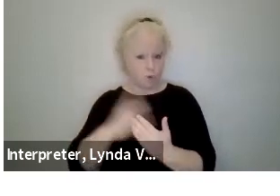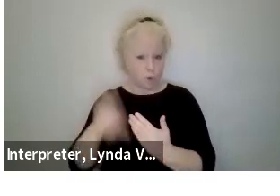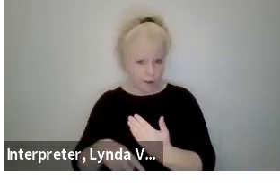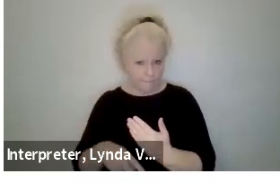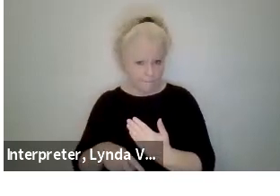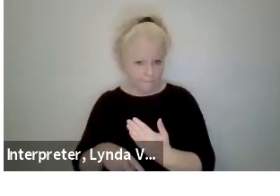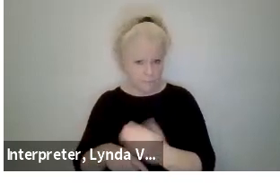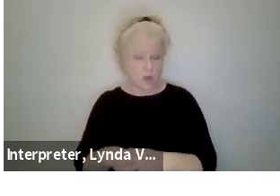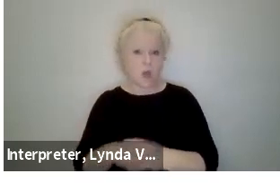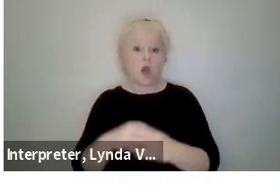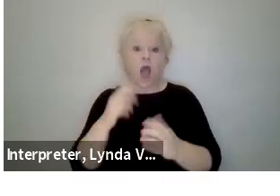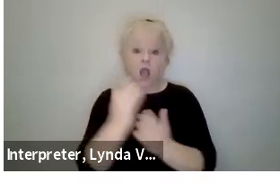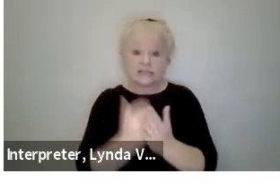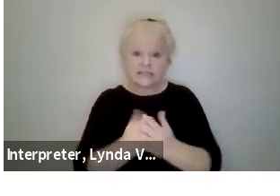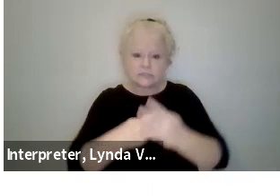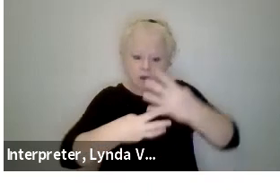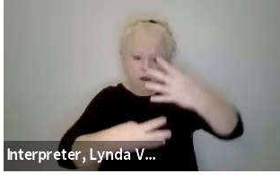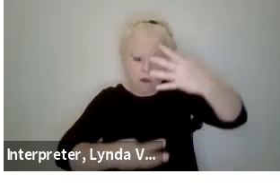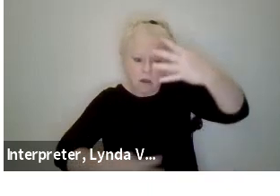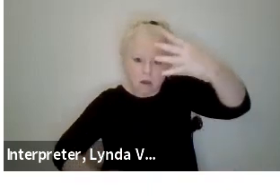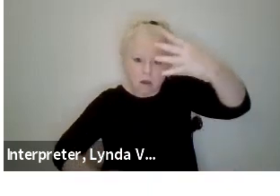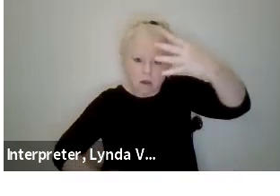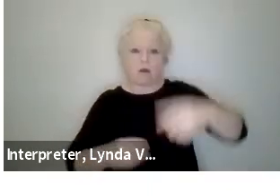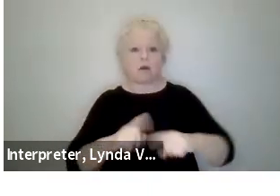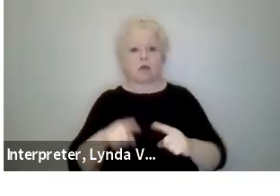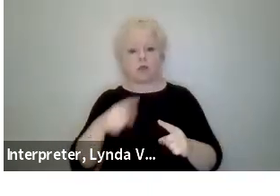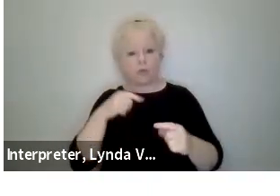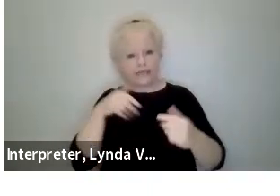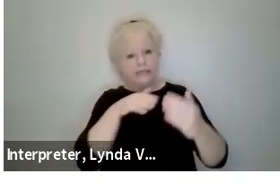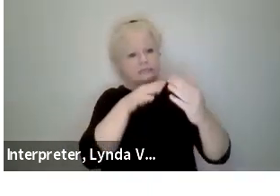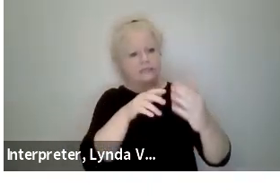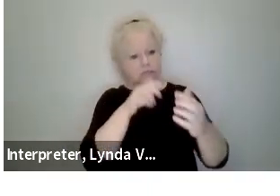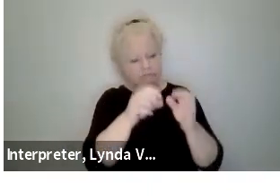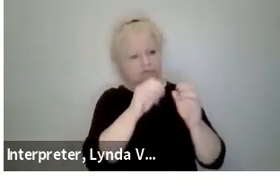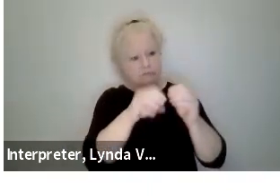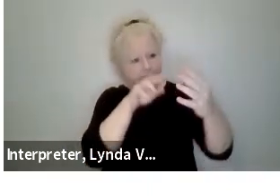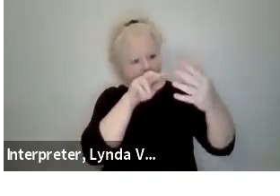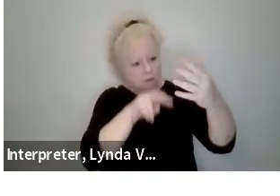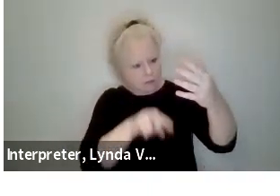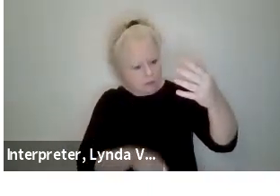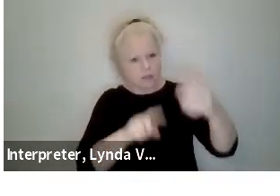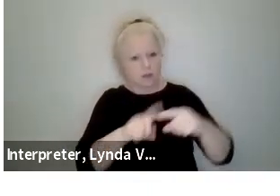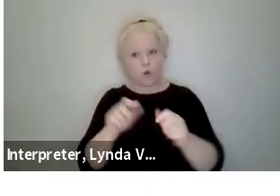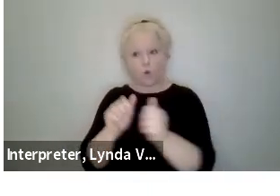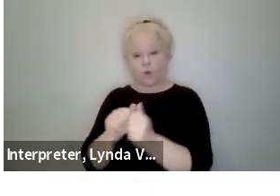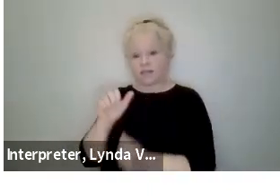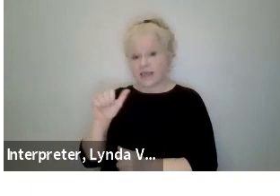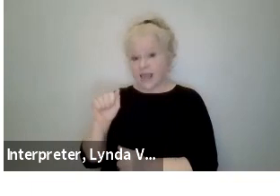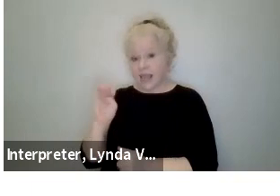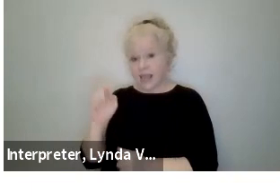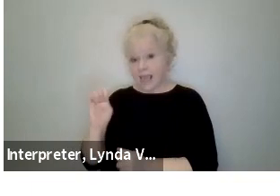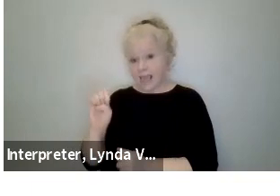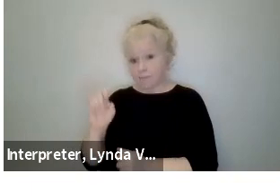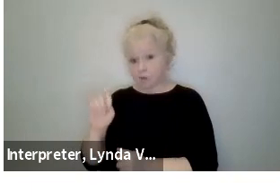had a long list of needs we wanted to address over time, and with support from the ABLE Trust, we were able to set some